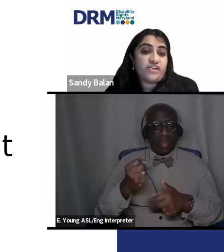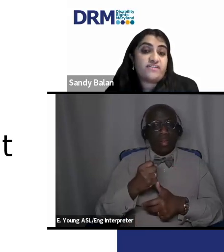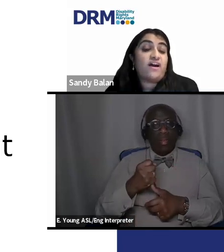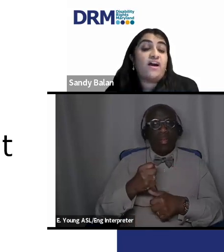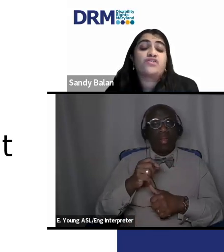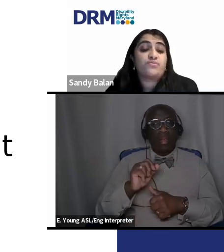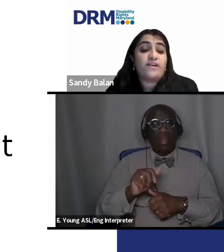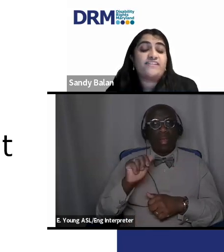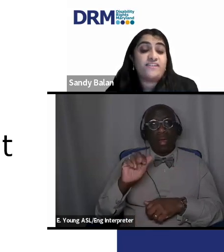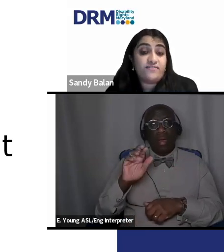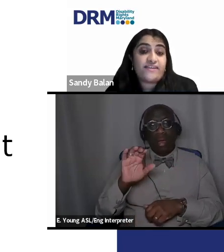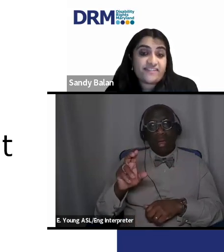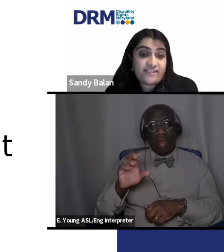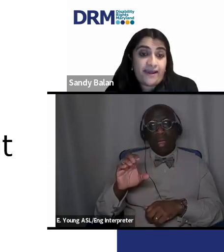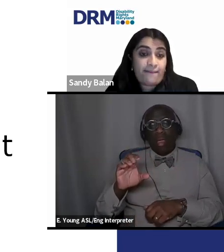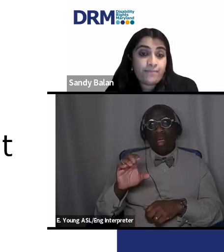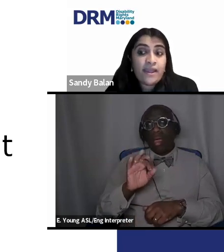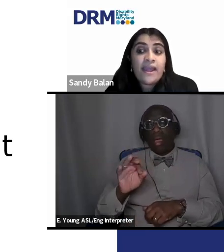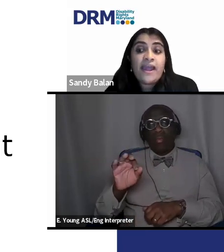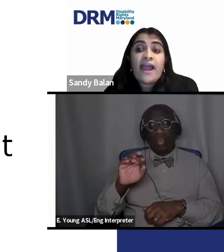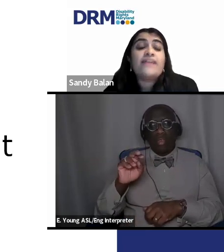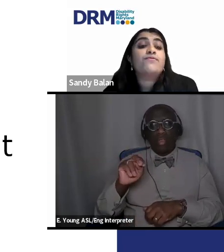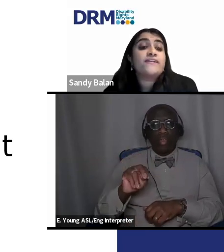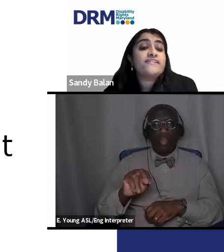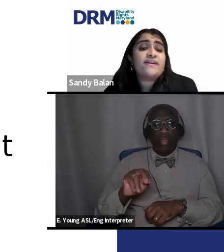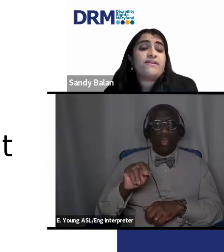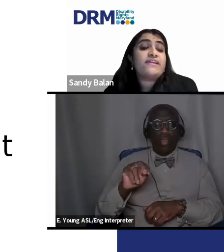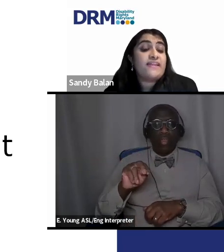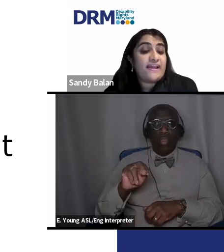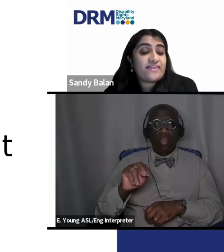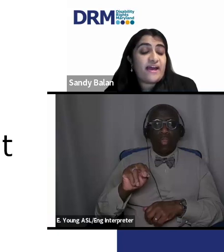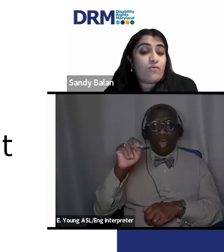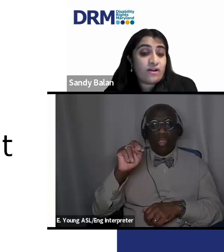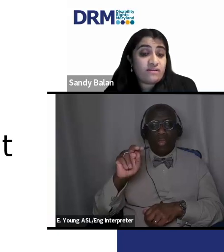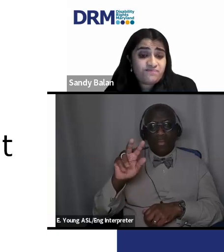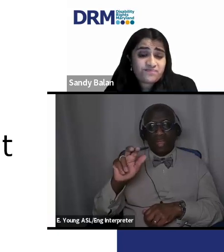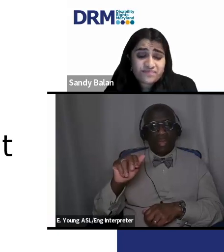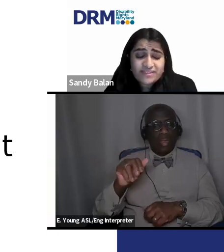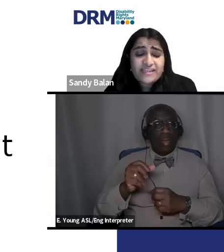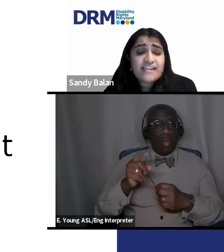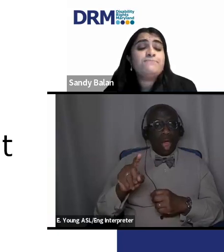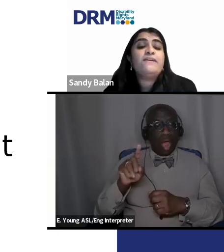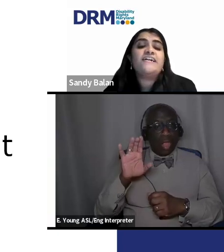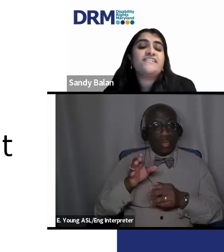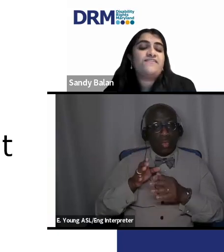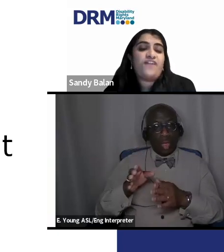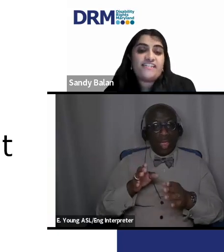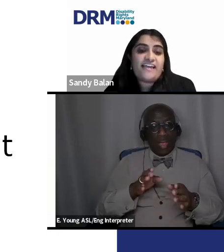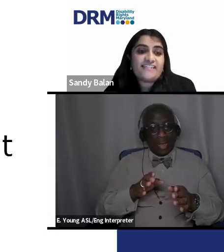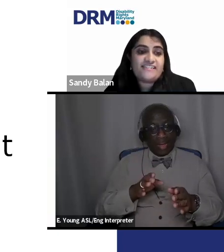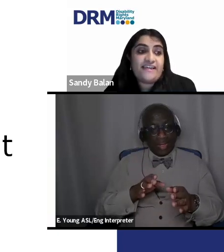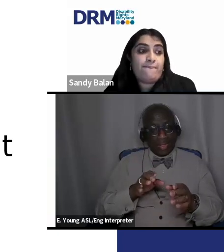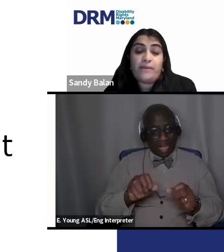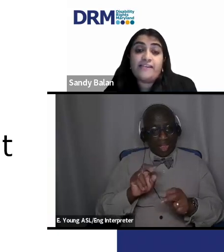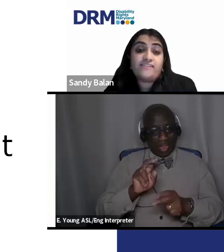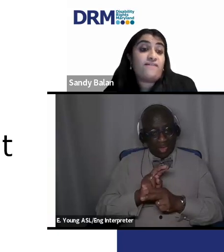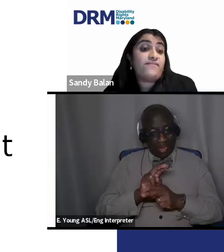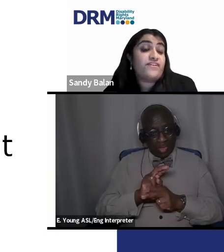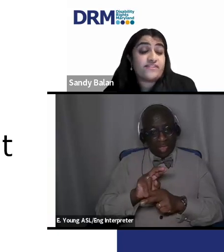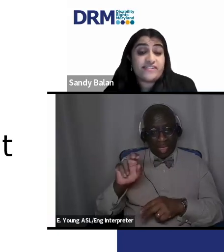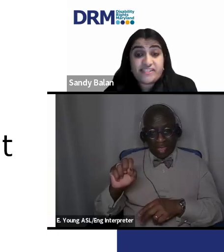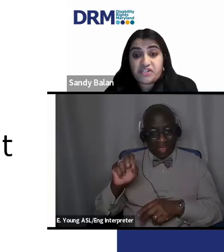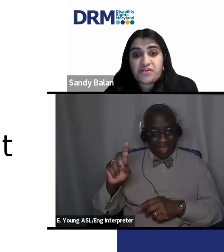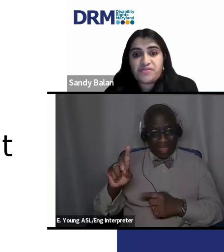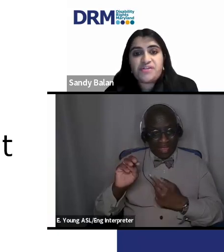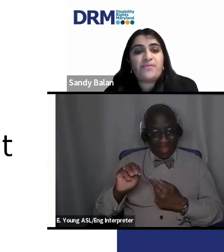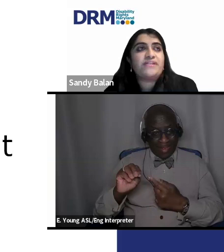Northern Virginia's 100 Ways to Use SDM. And the reason I really like that one is because it divides SDM based off